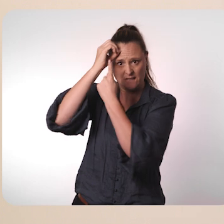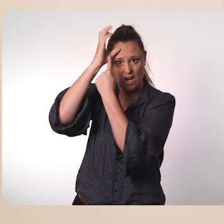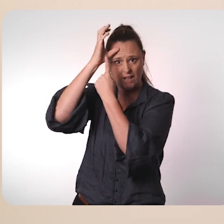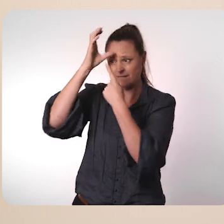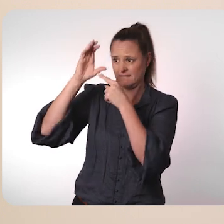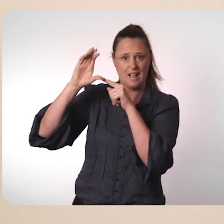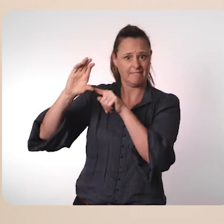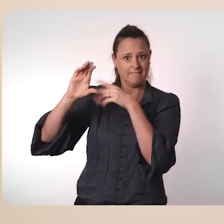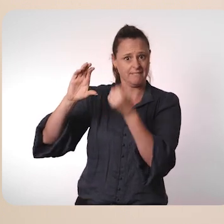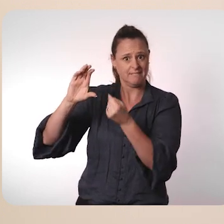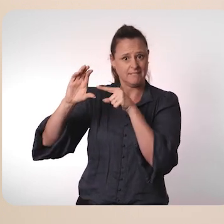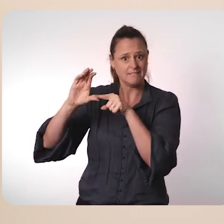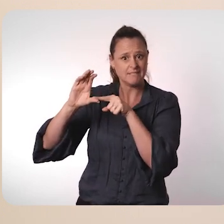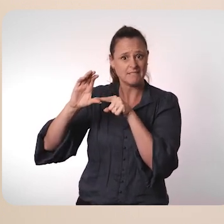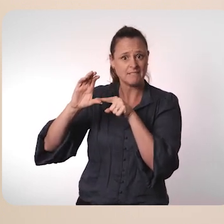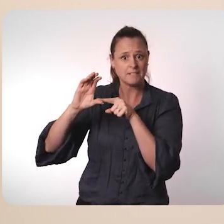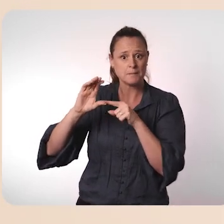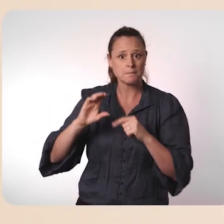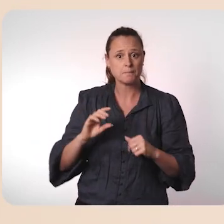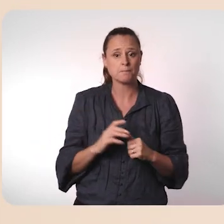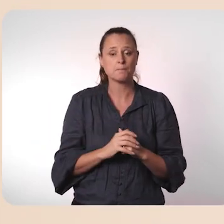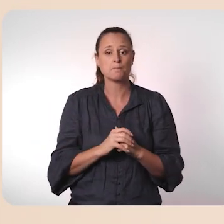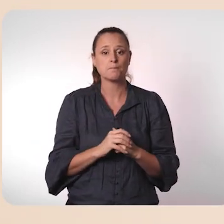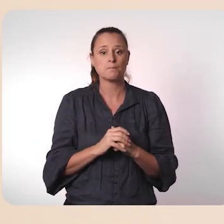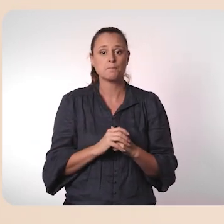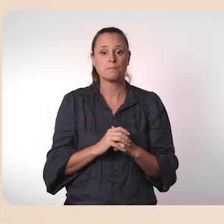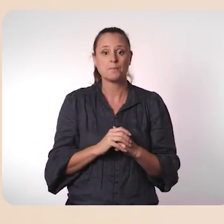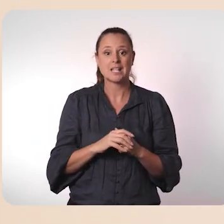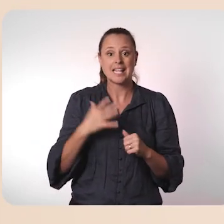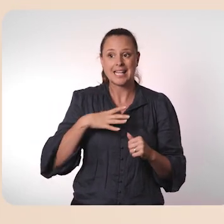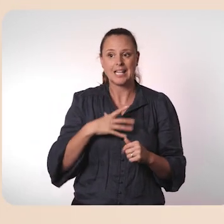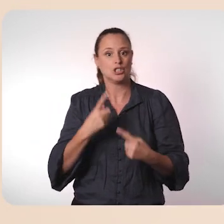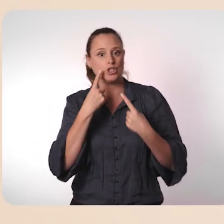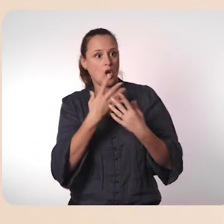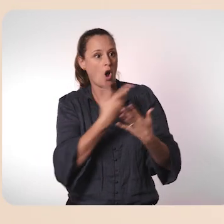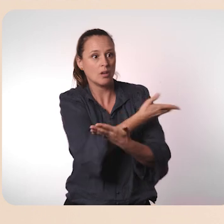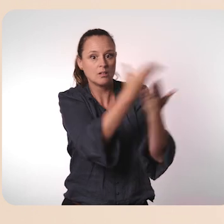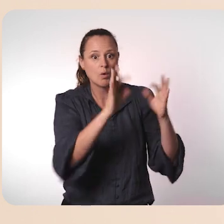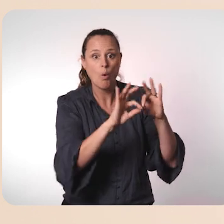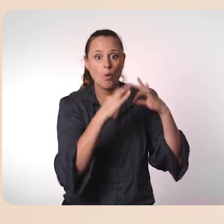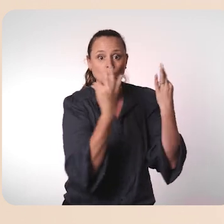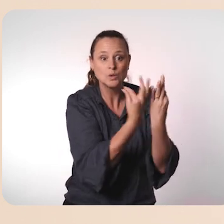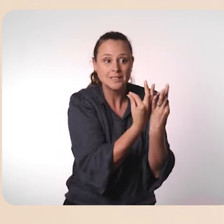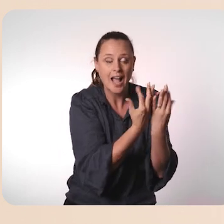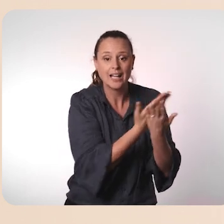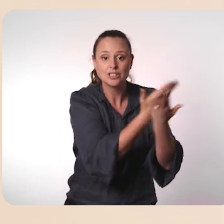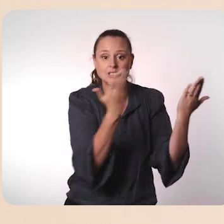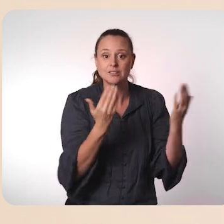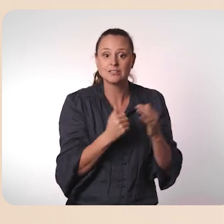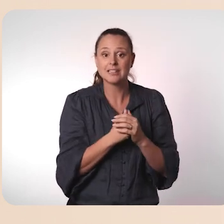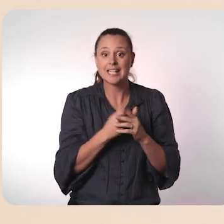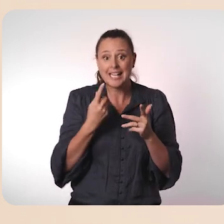else. And I think by showing other services that we have people with disabilities in those leadership